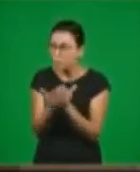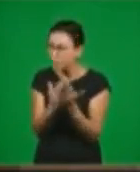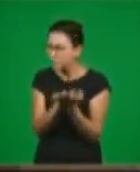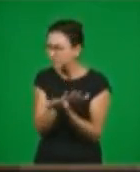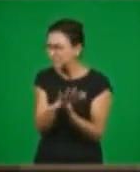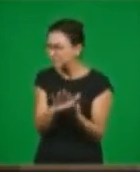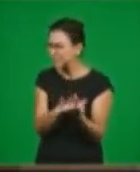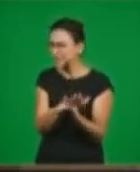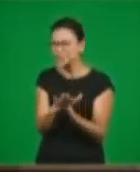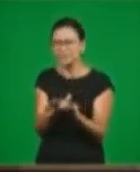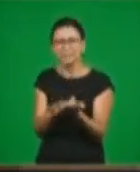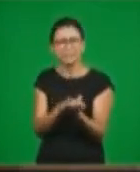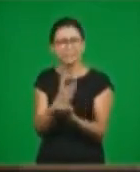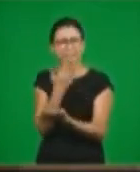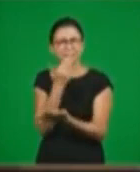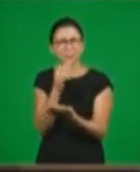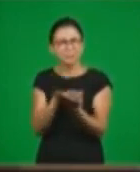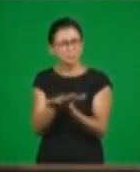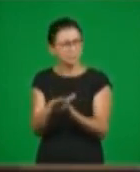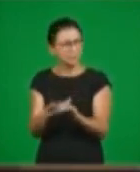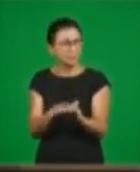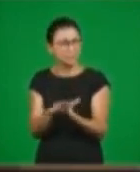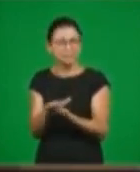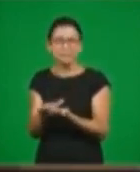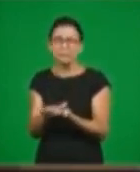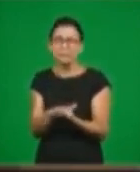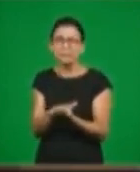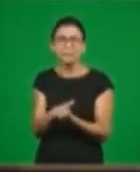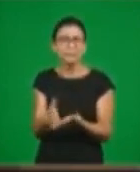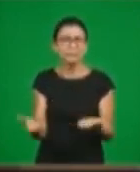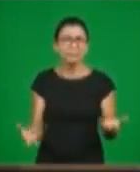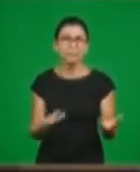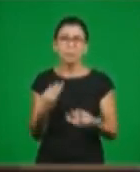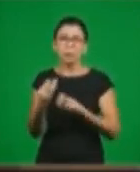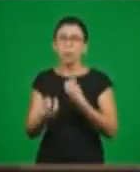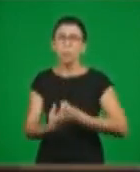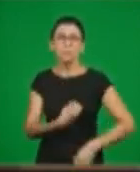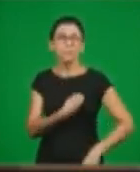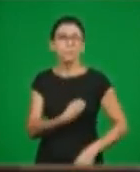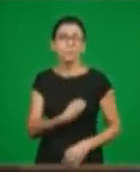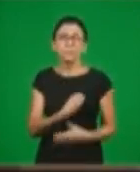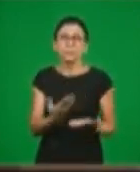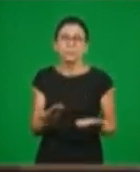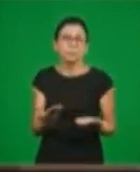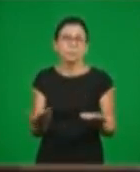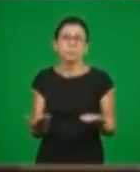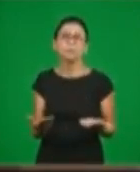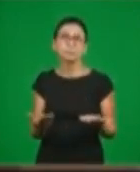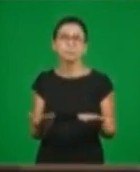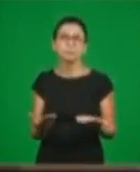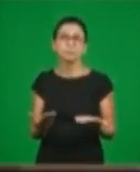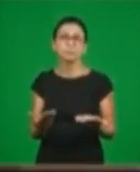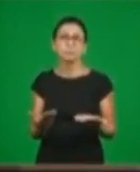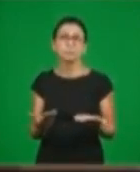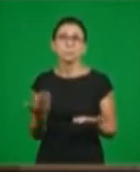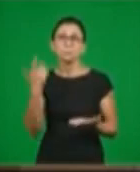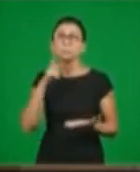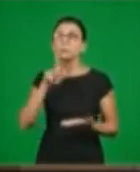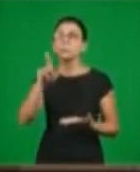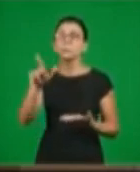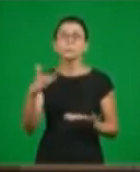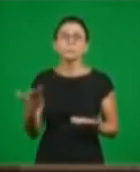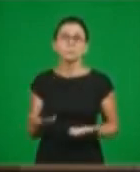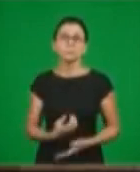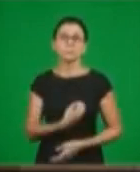they became poor because there was no production, and they didn't know how they would leave right there. So they were trying to